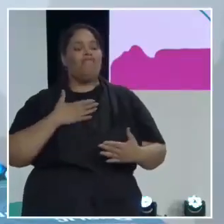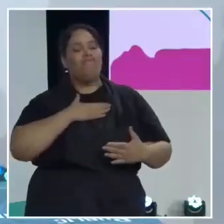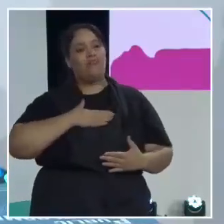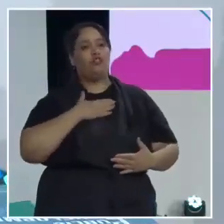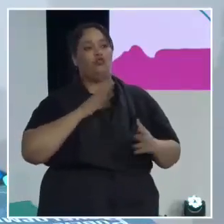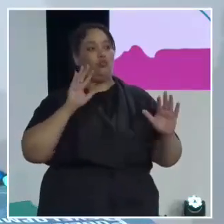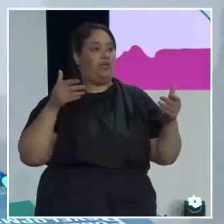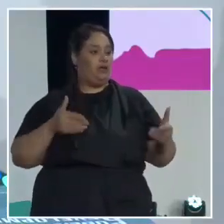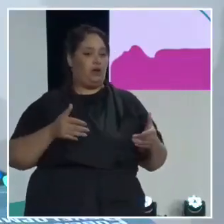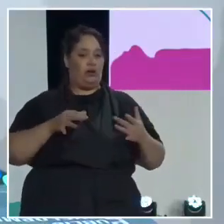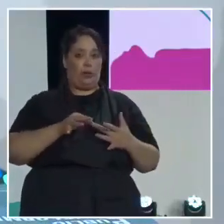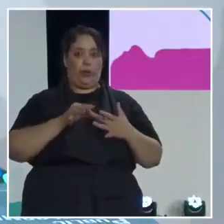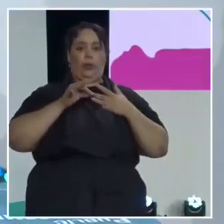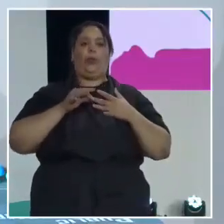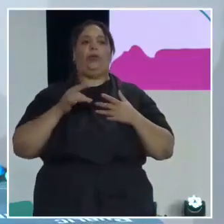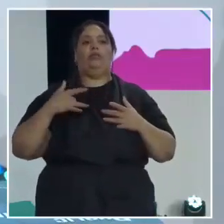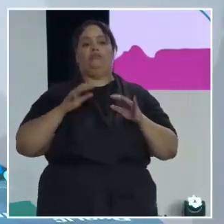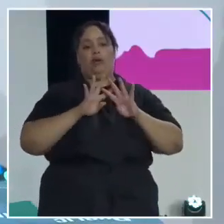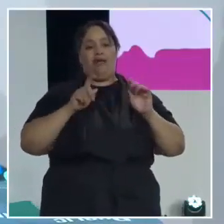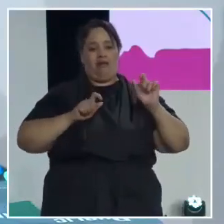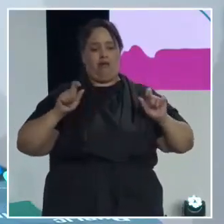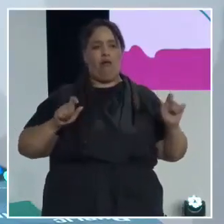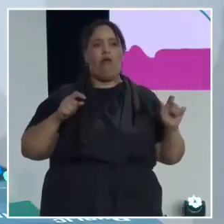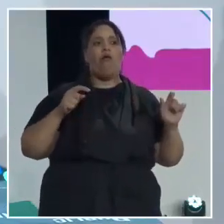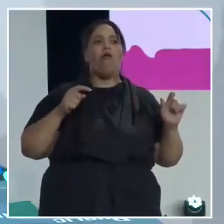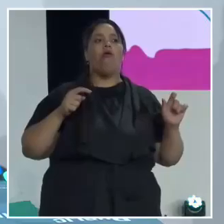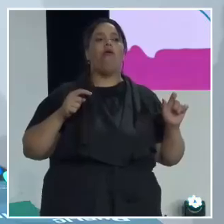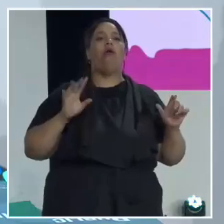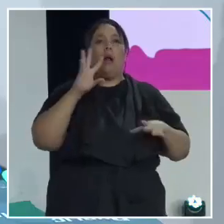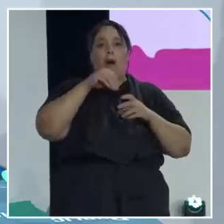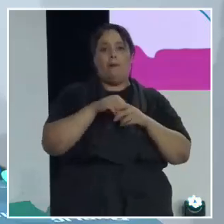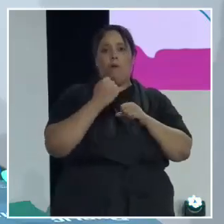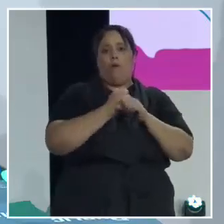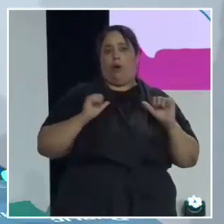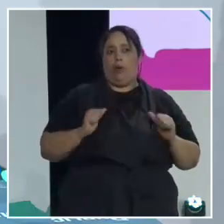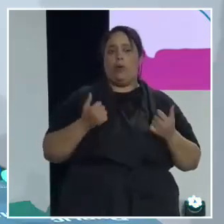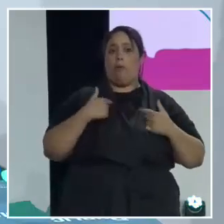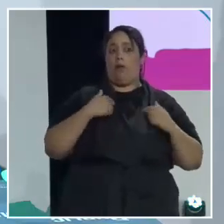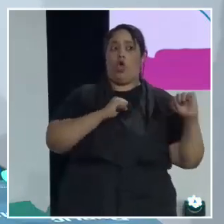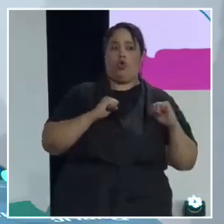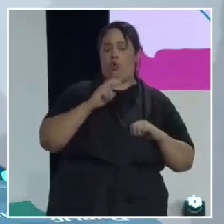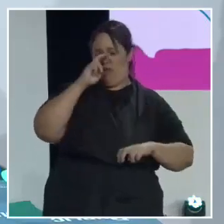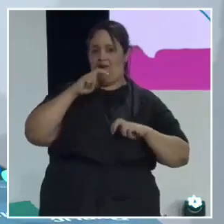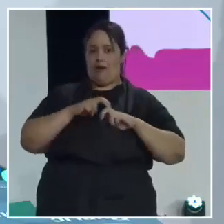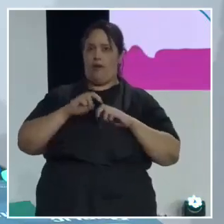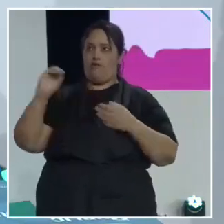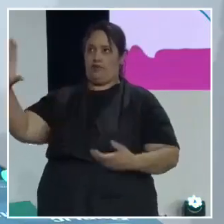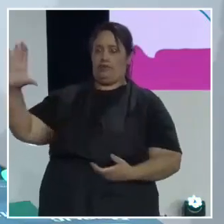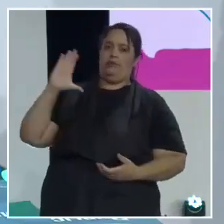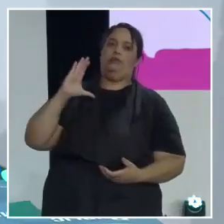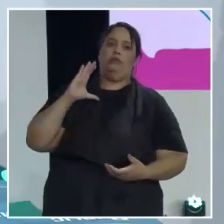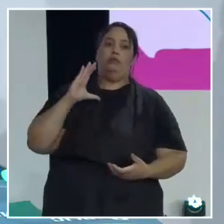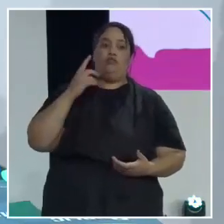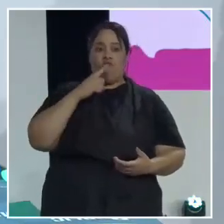this pioneering work. I actually agree. I think that we do need substantive capital to fund